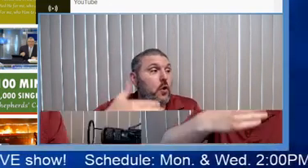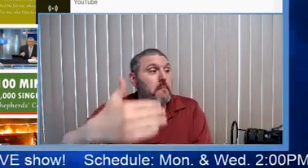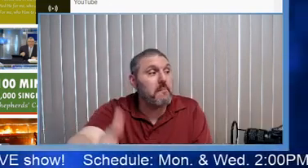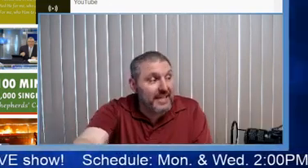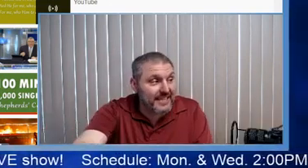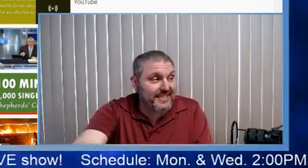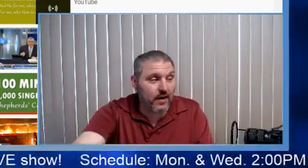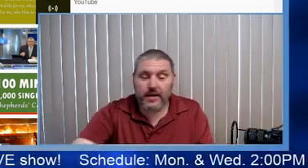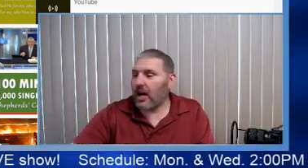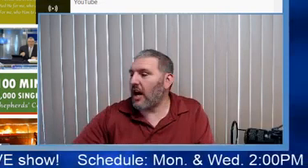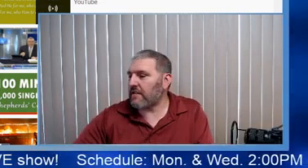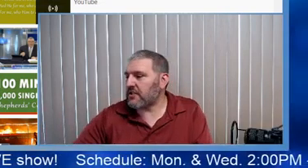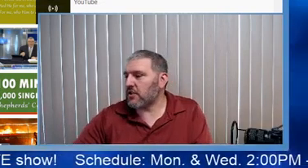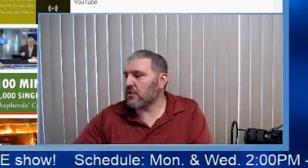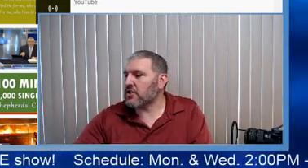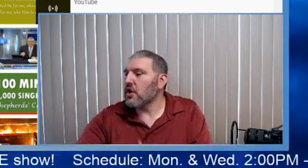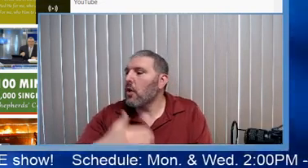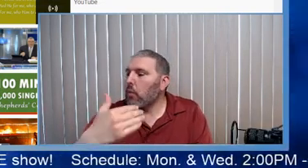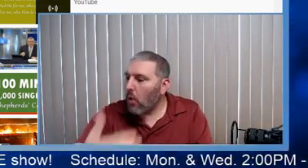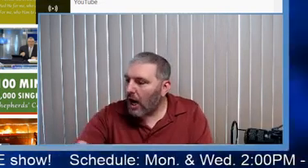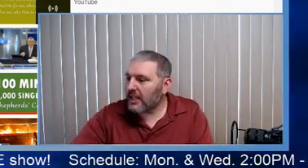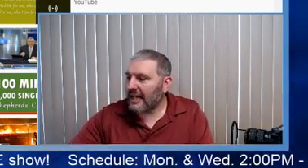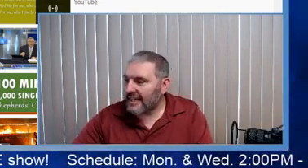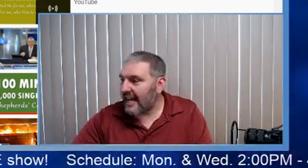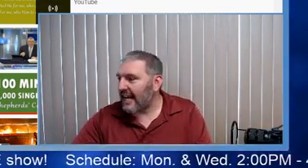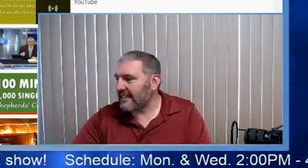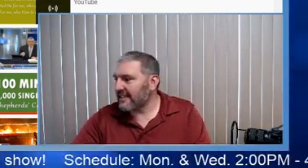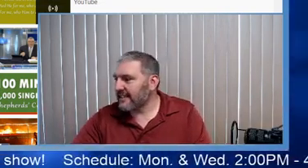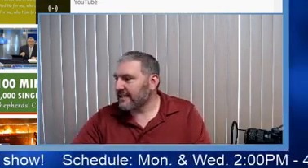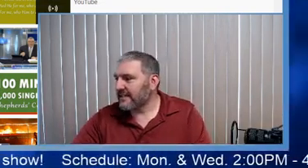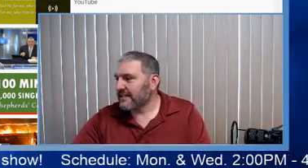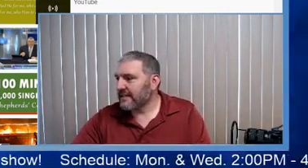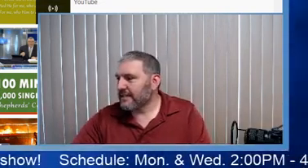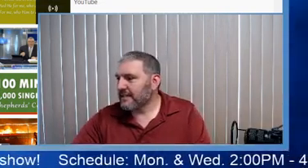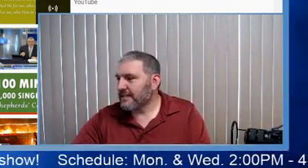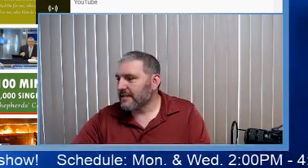Officers or military officers walk like that.